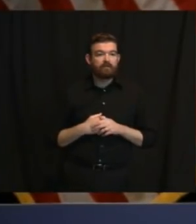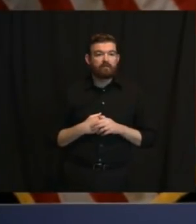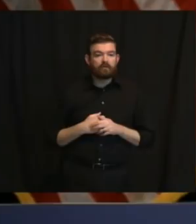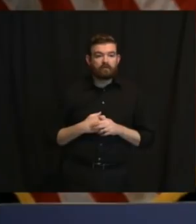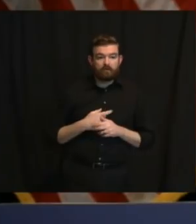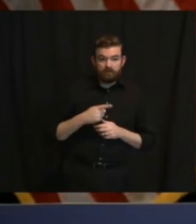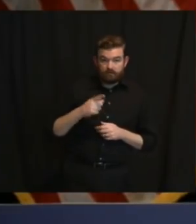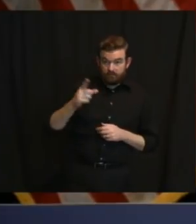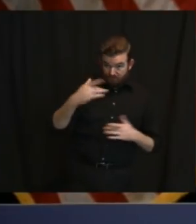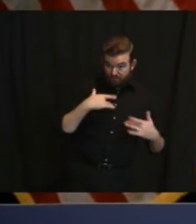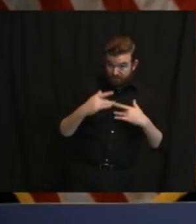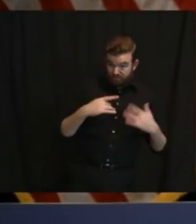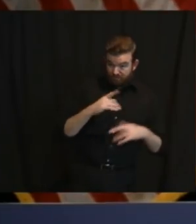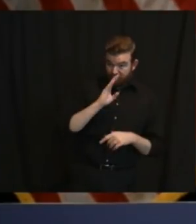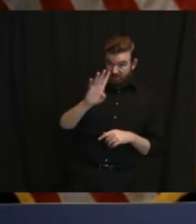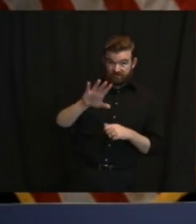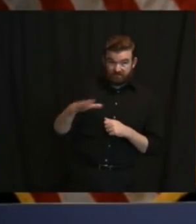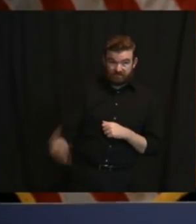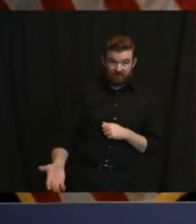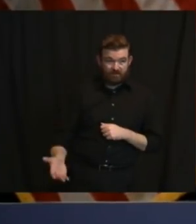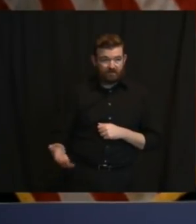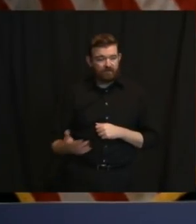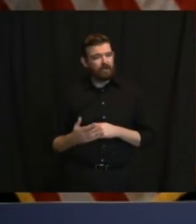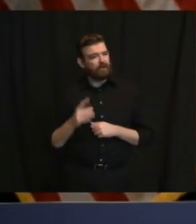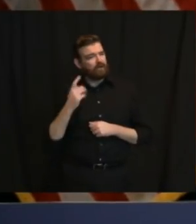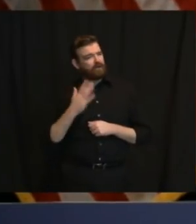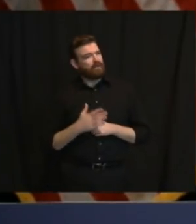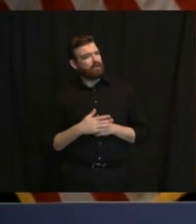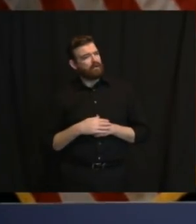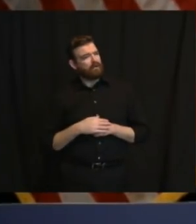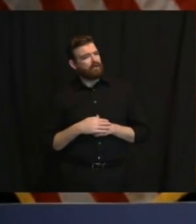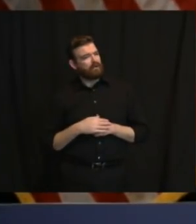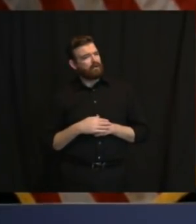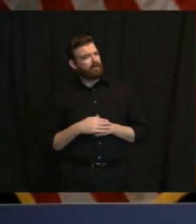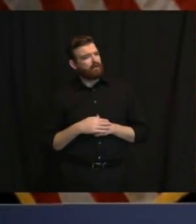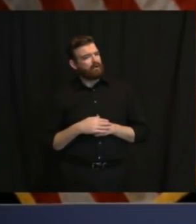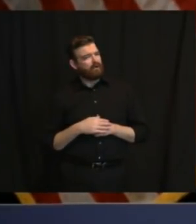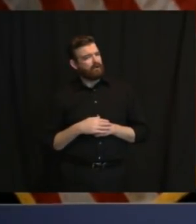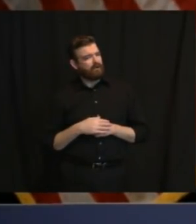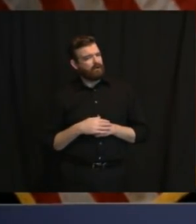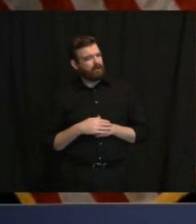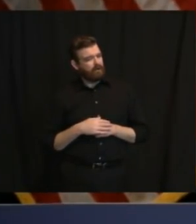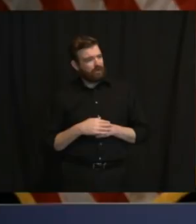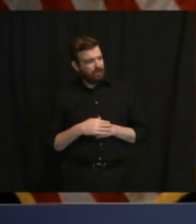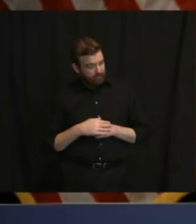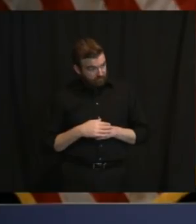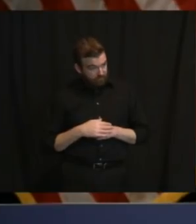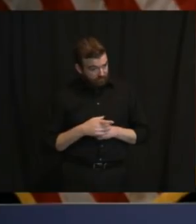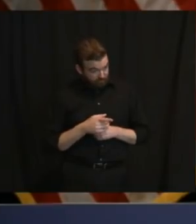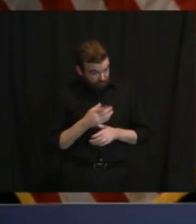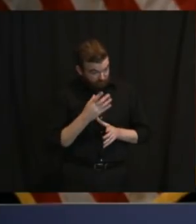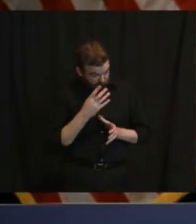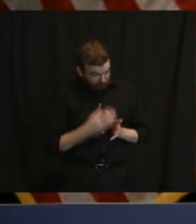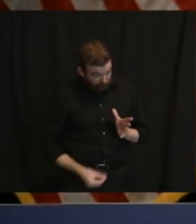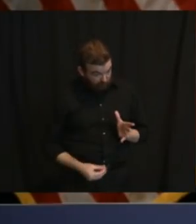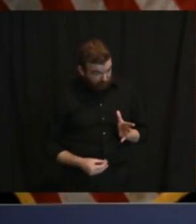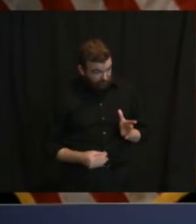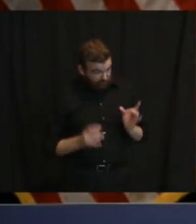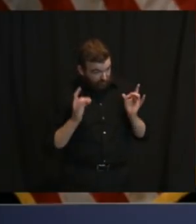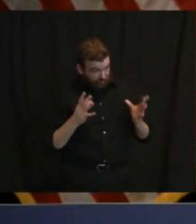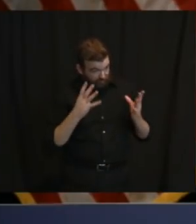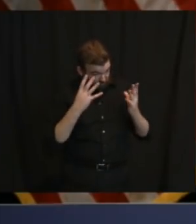I mean, we've lost another blessed life in this case. It's unfathomable that it's a